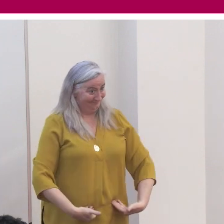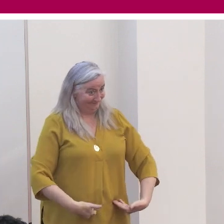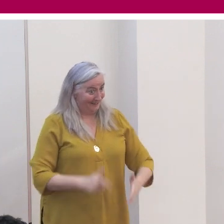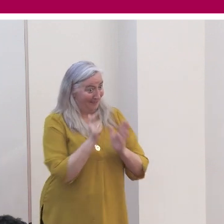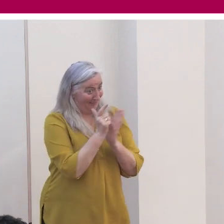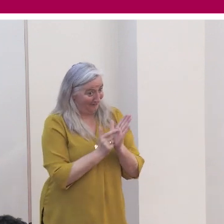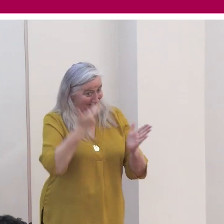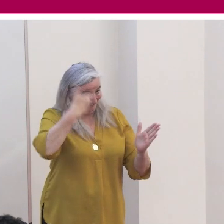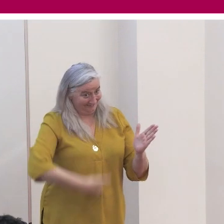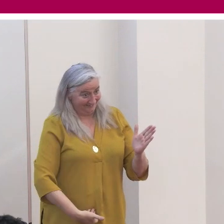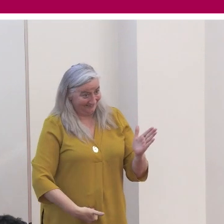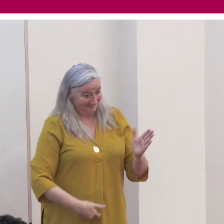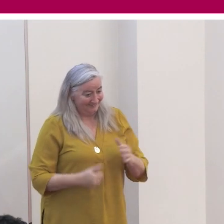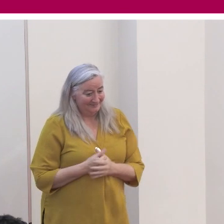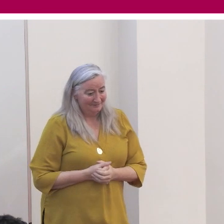help.